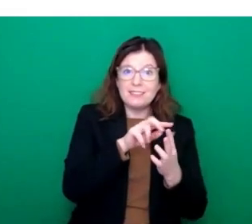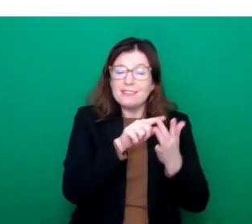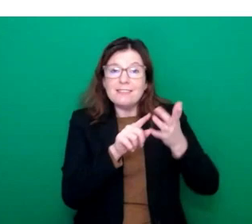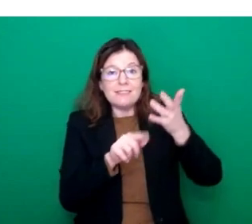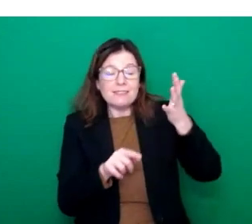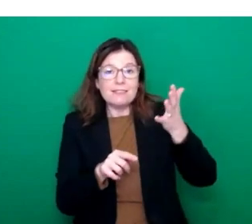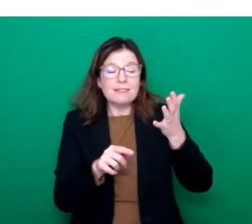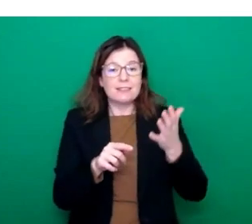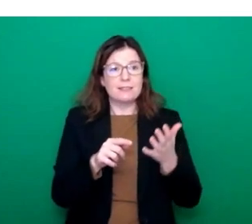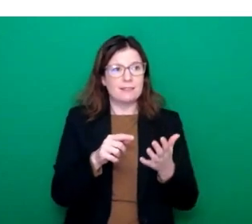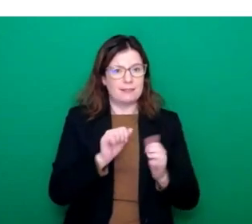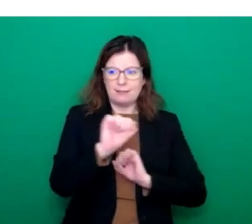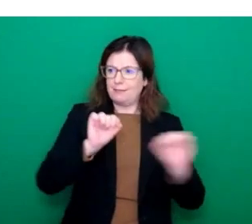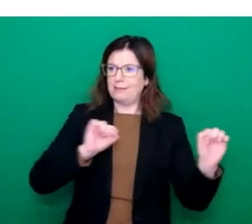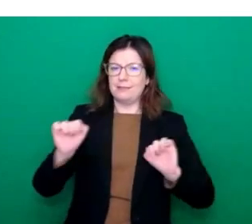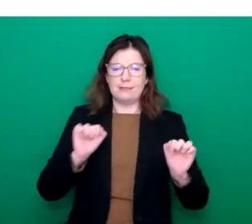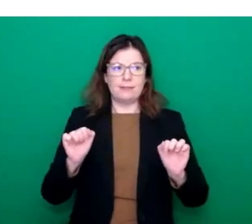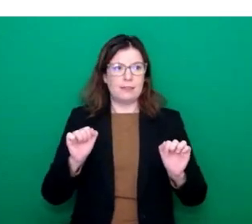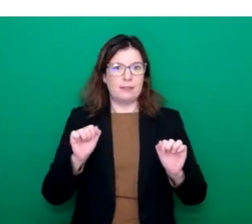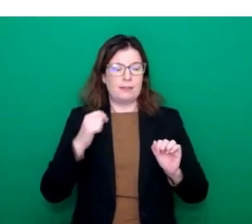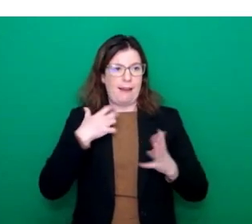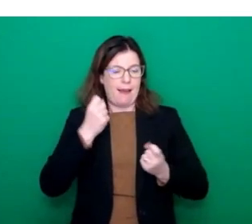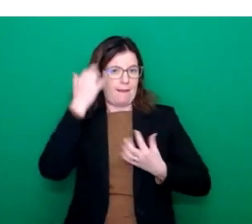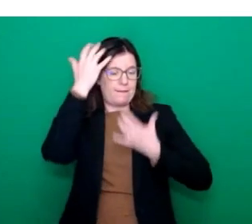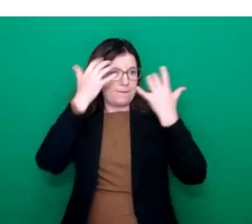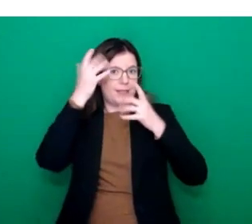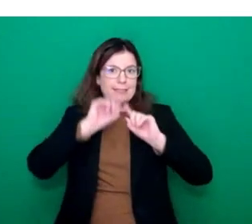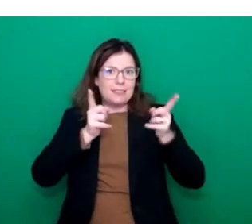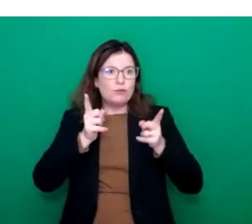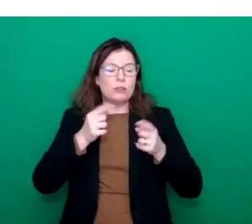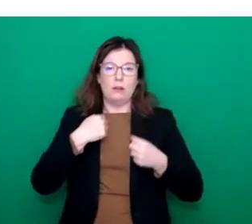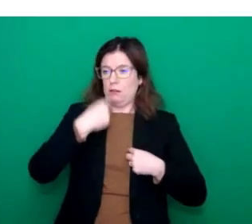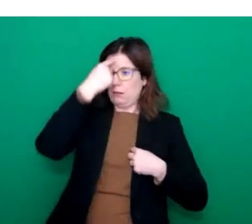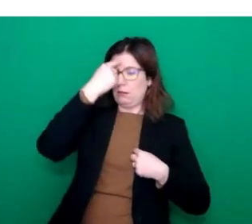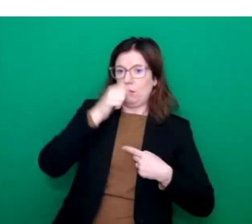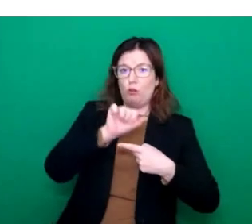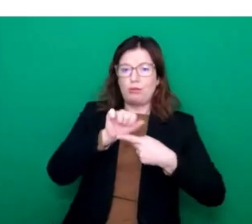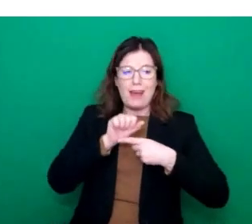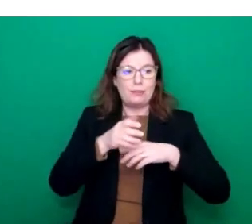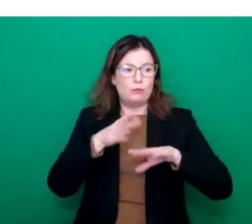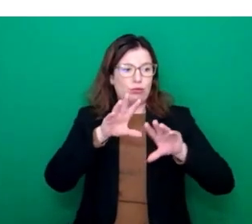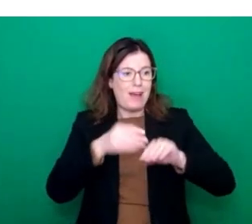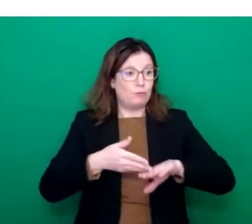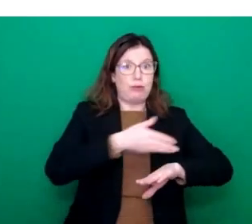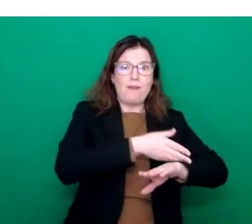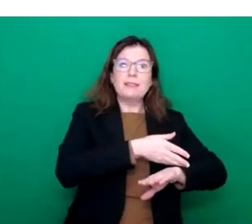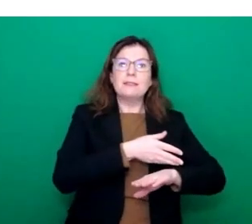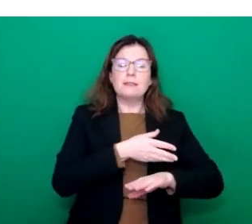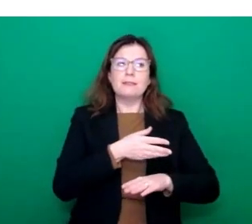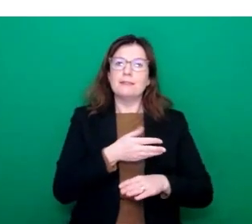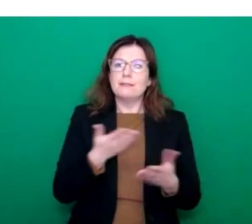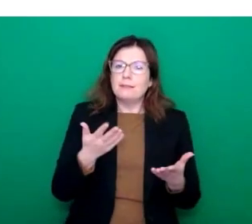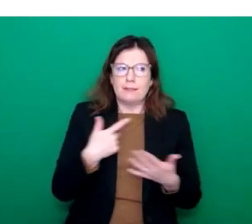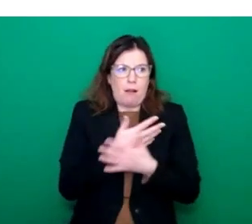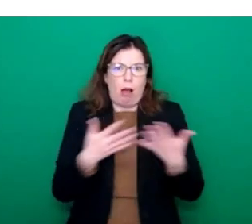that diversity also helps us think in different ways and work more preventatively in some ways, ultimately aiming